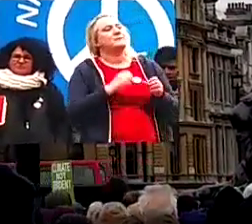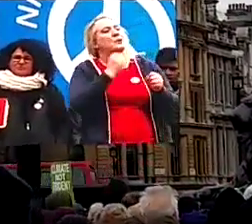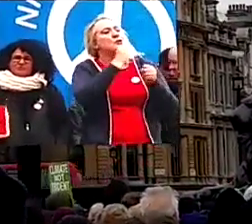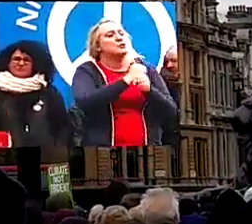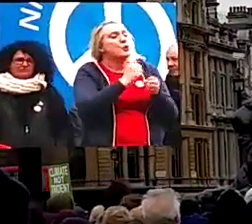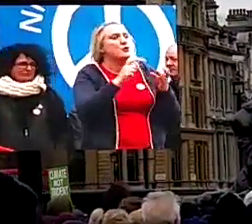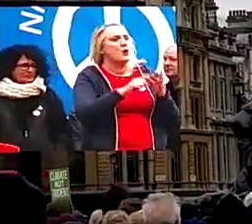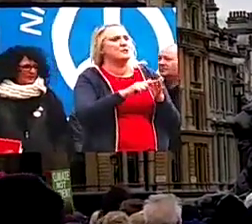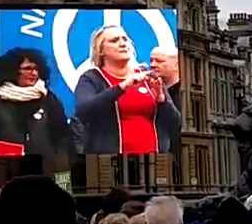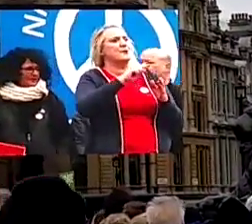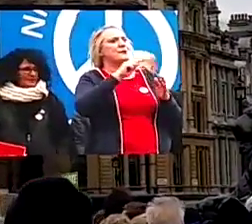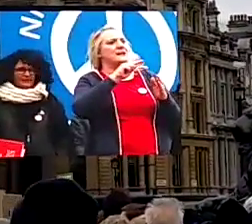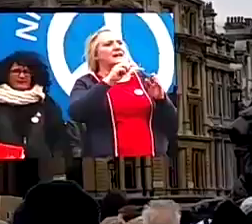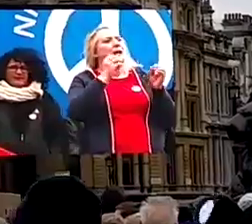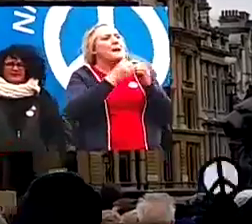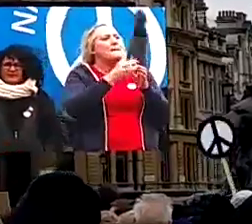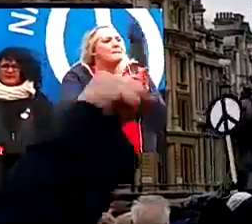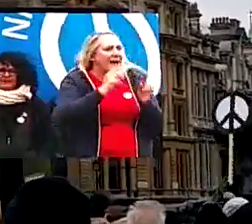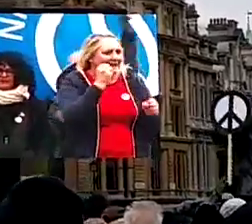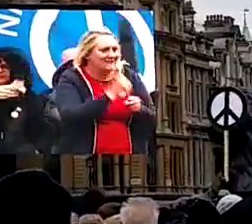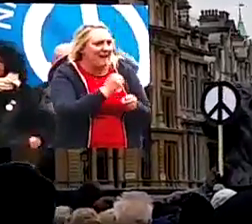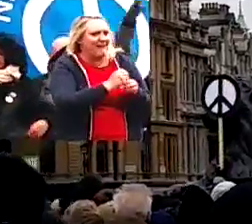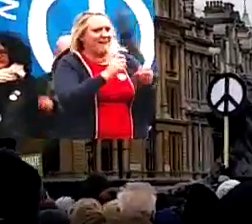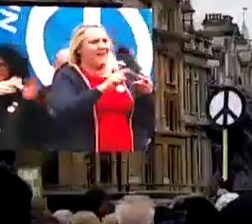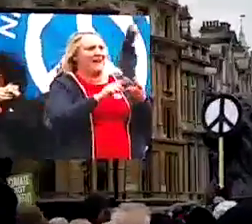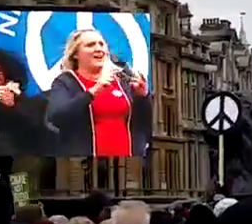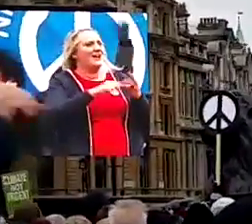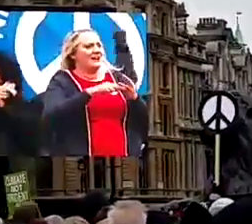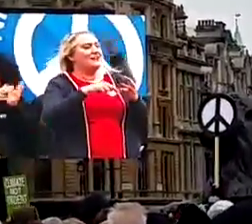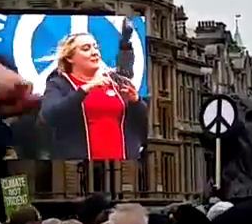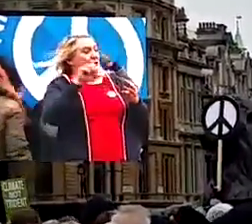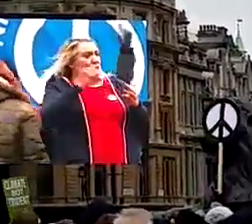They should all go. Tories out now!